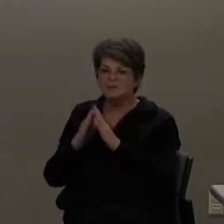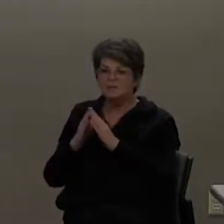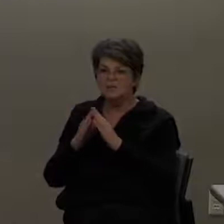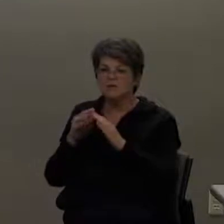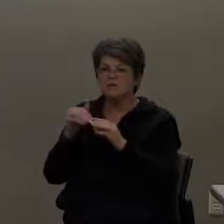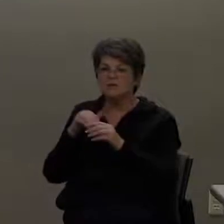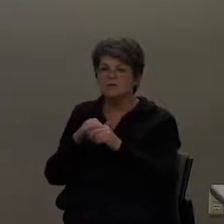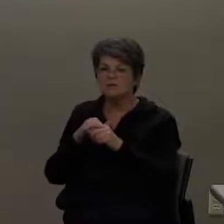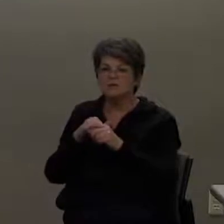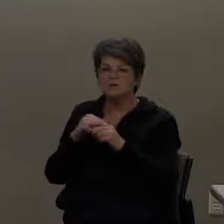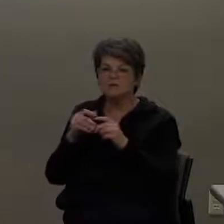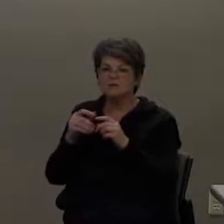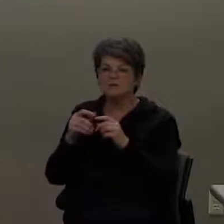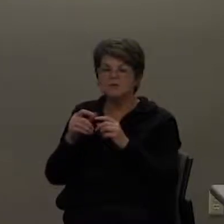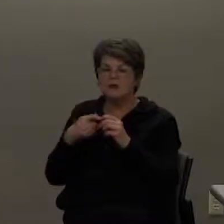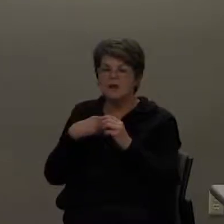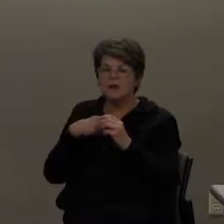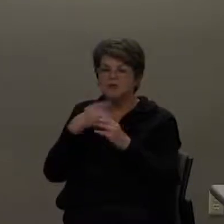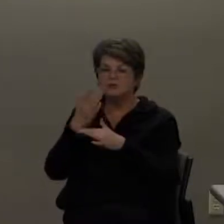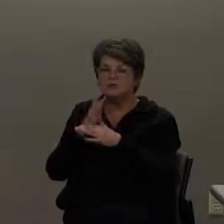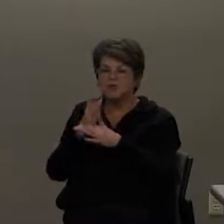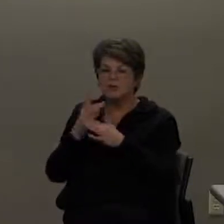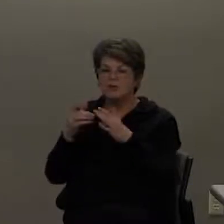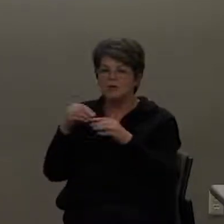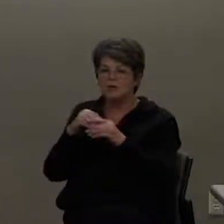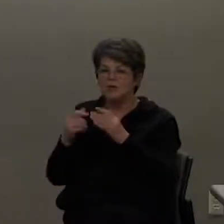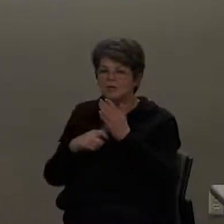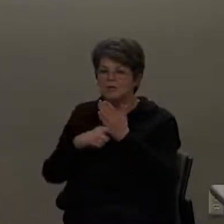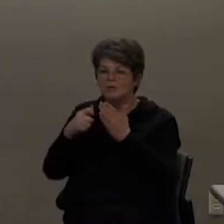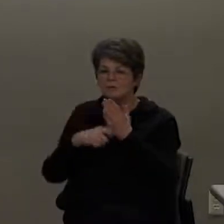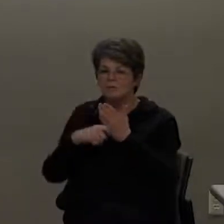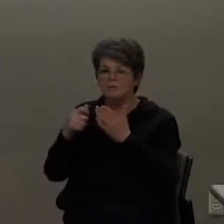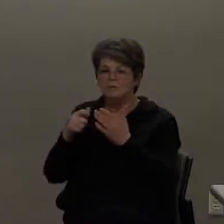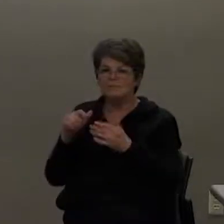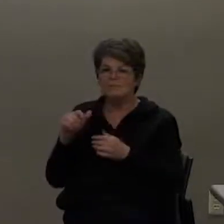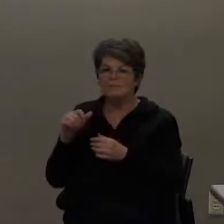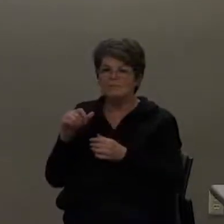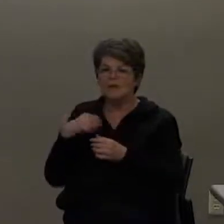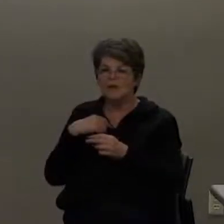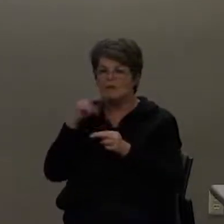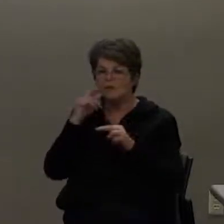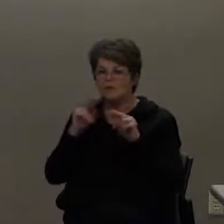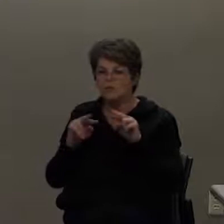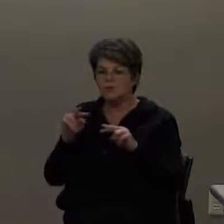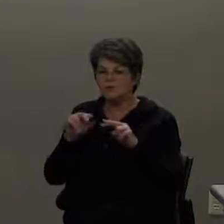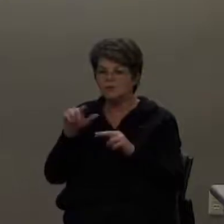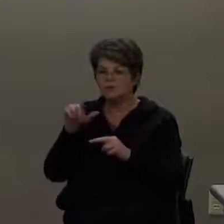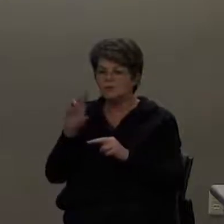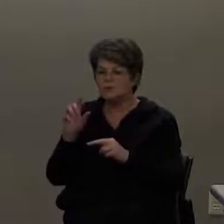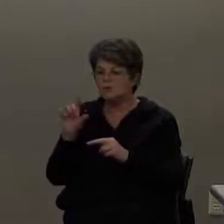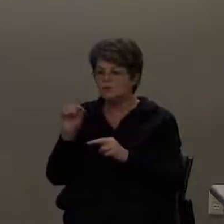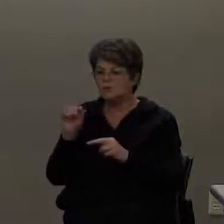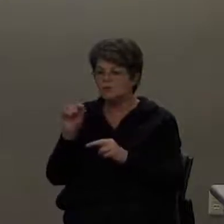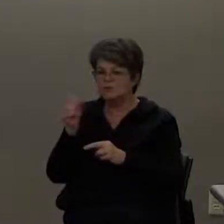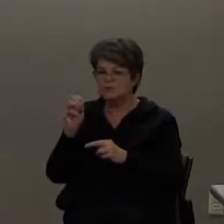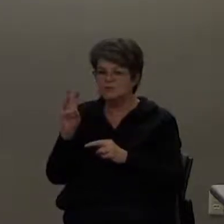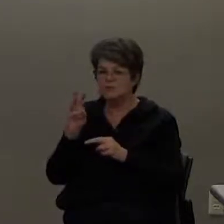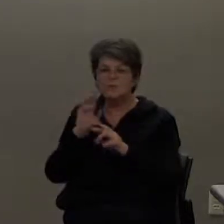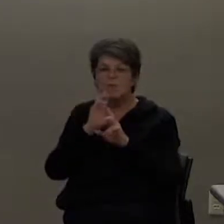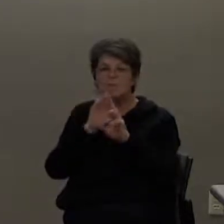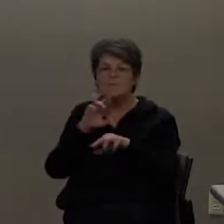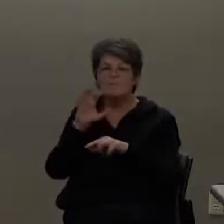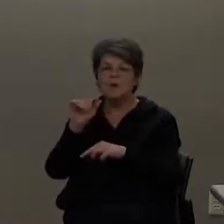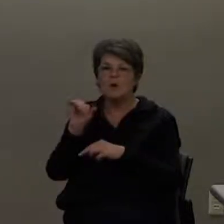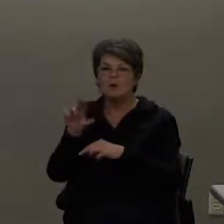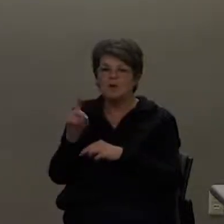in certain periodicals, I would share an article that talked about the accolades, and I looked at the 2016 report card that